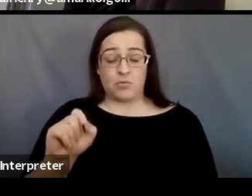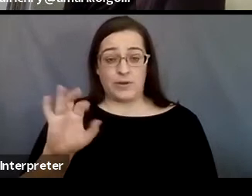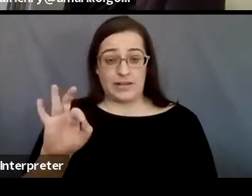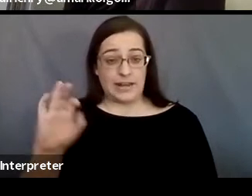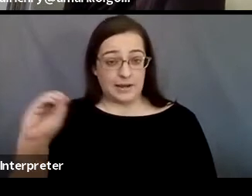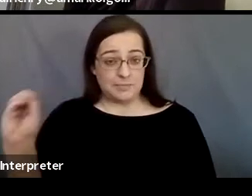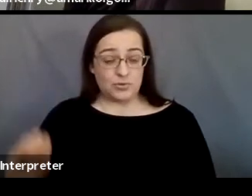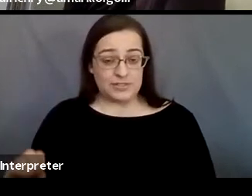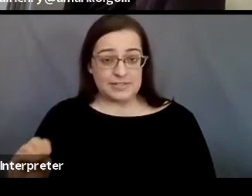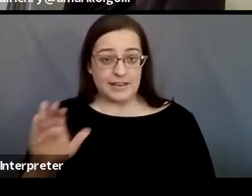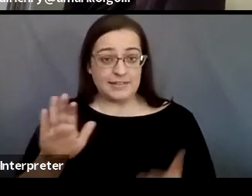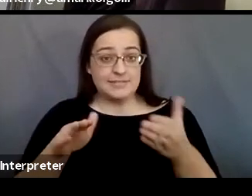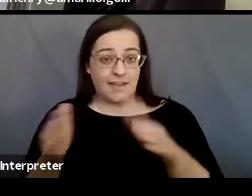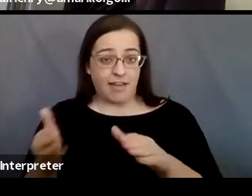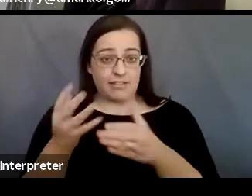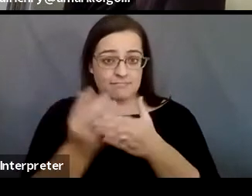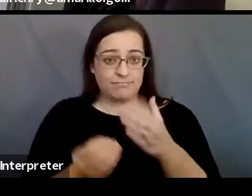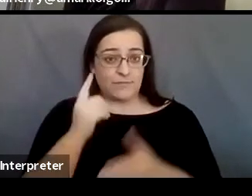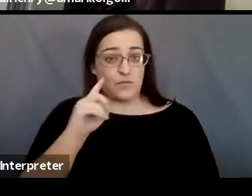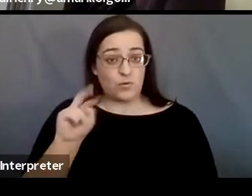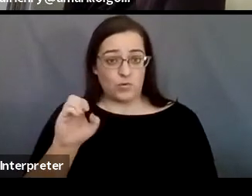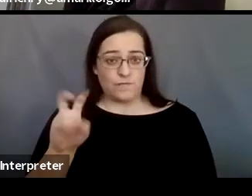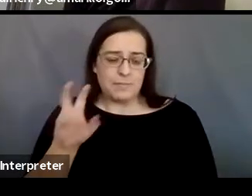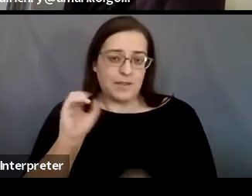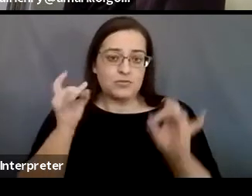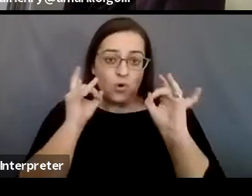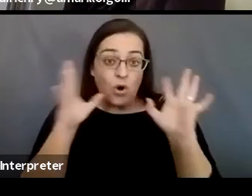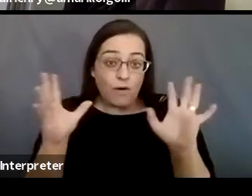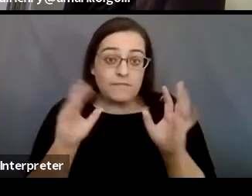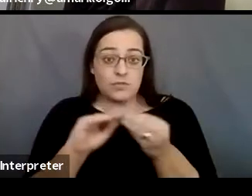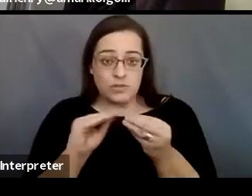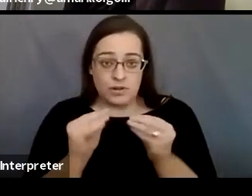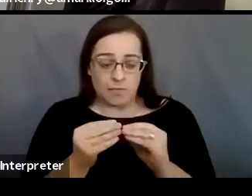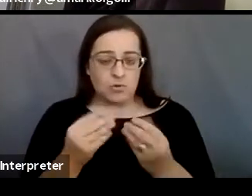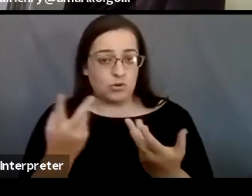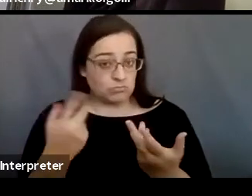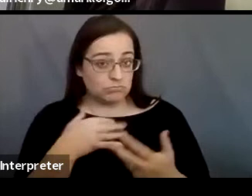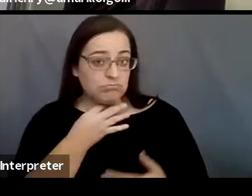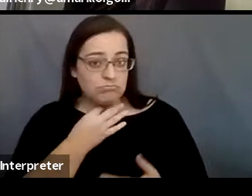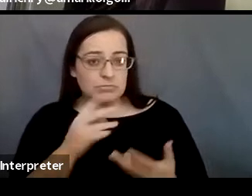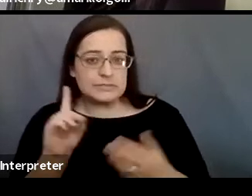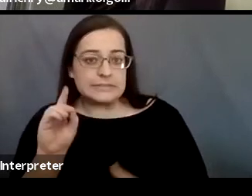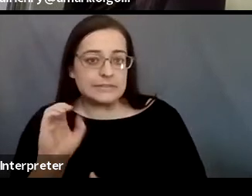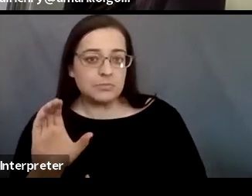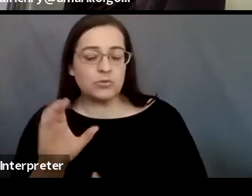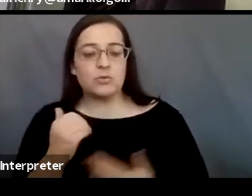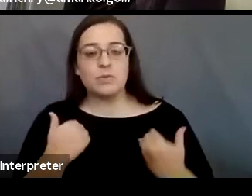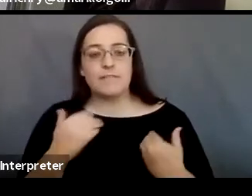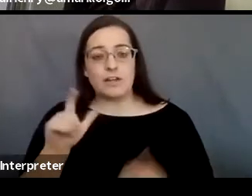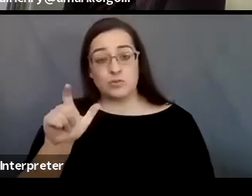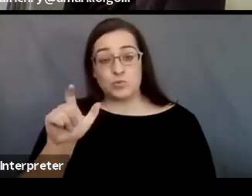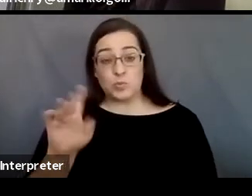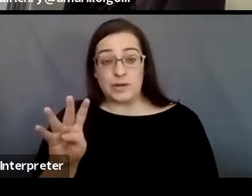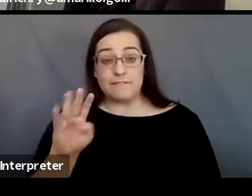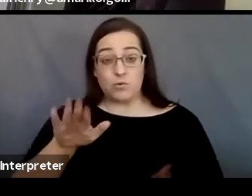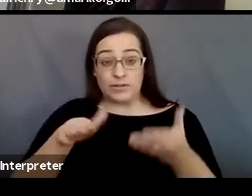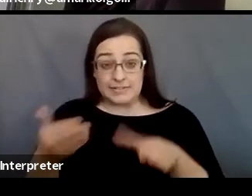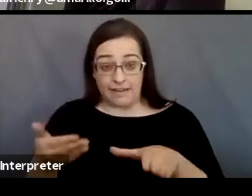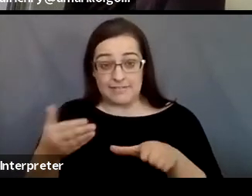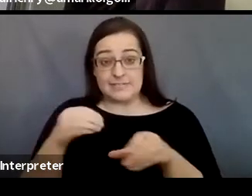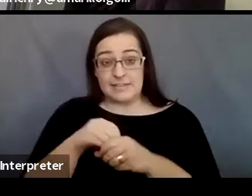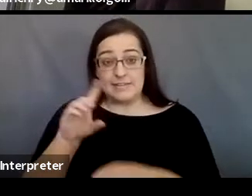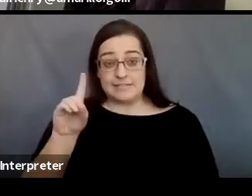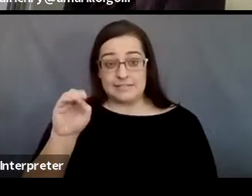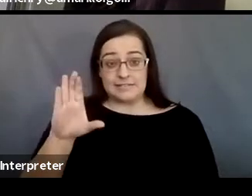17.9% mortality rate for November. Terrible number. You say, what about December? Right now, we have had 24 deaths in December